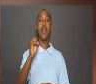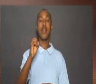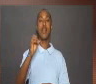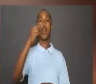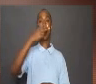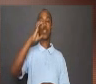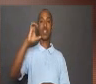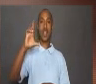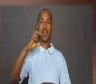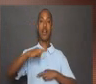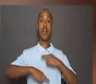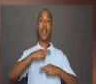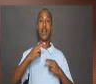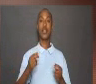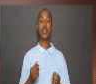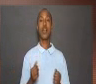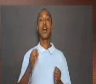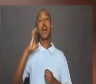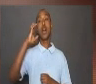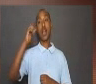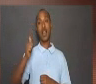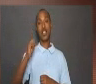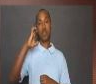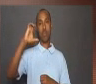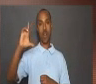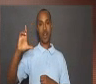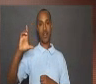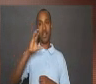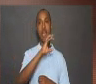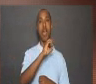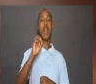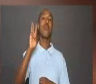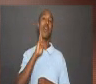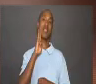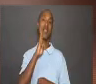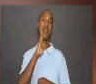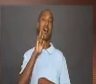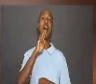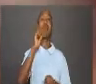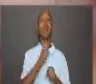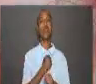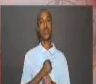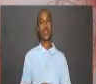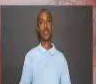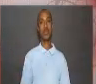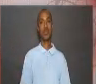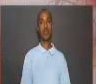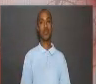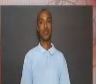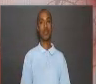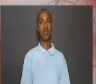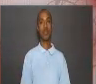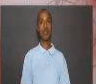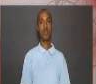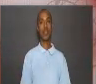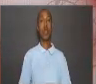hydrochloric acid react, calcium chloride and water are produced.